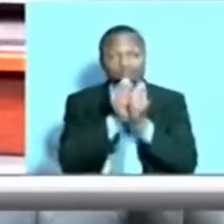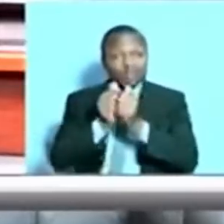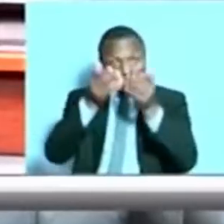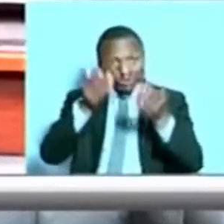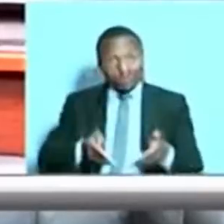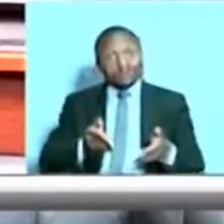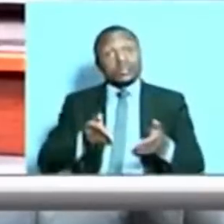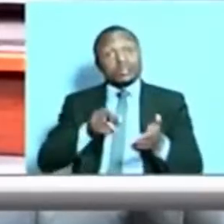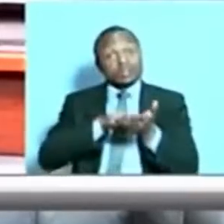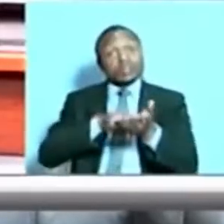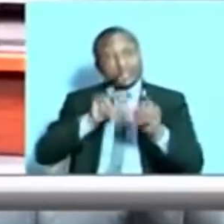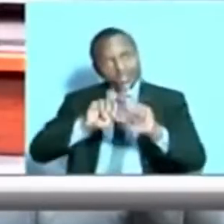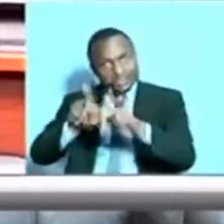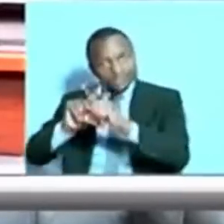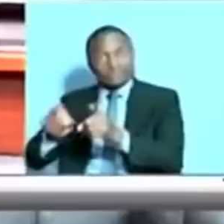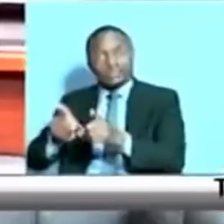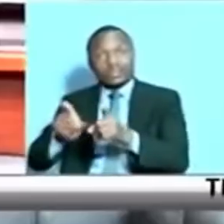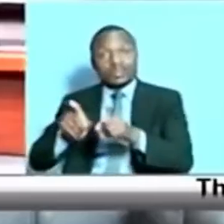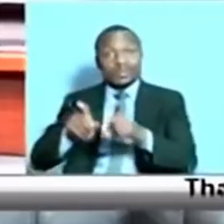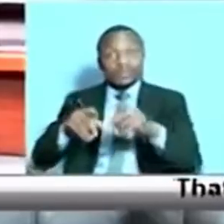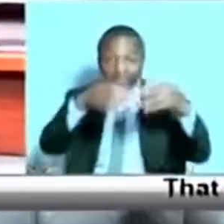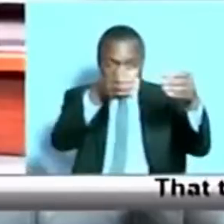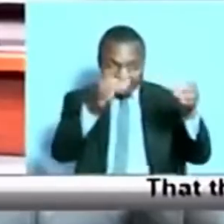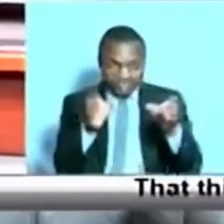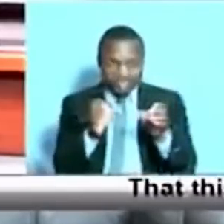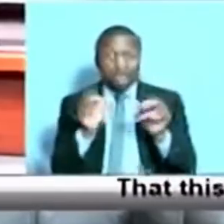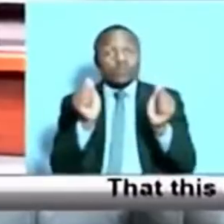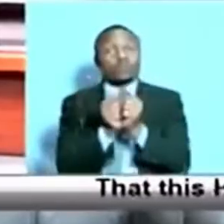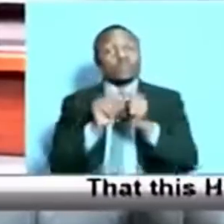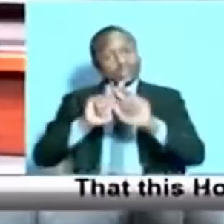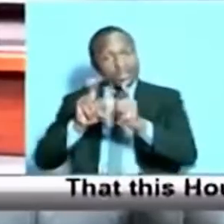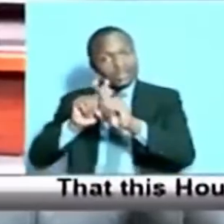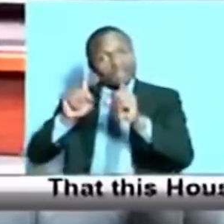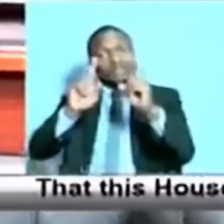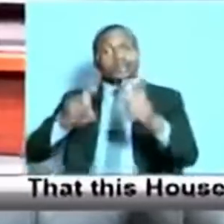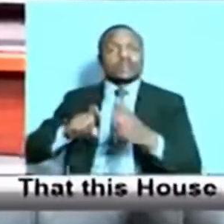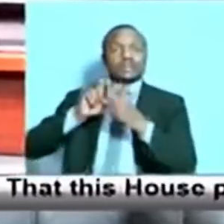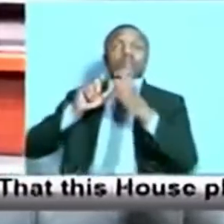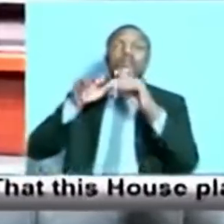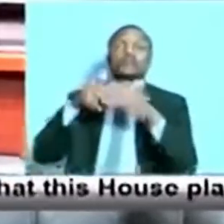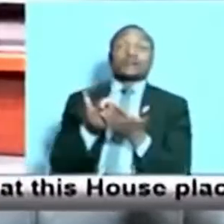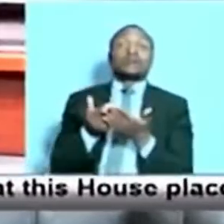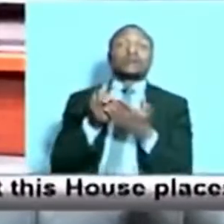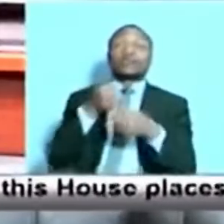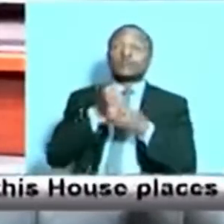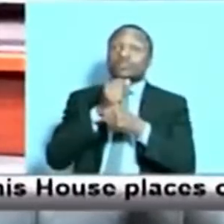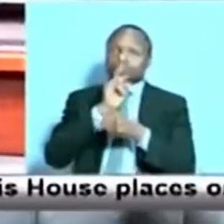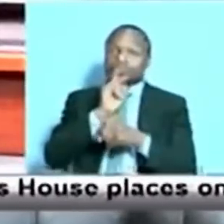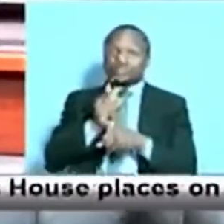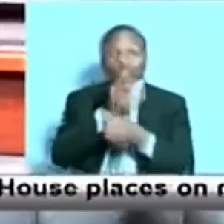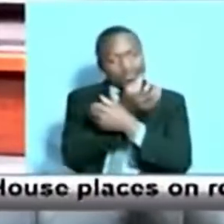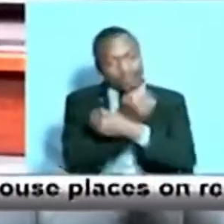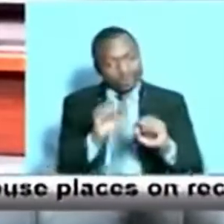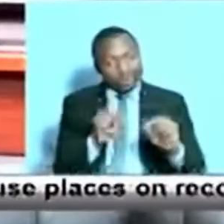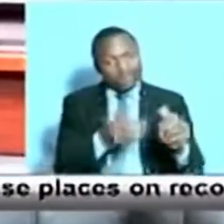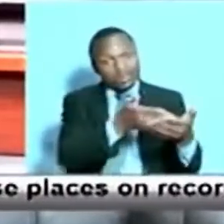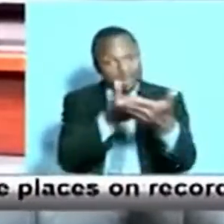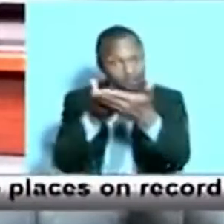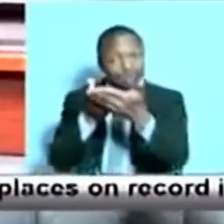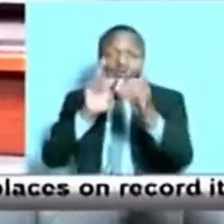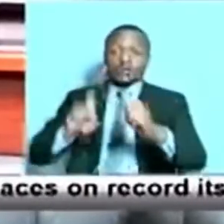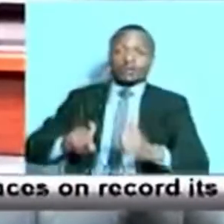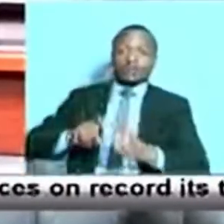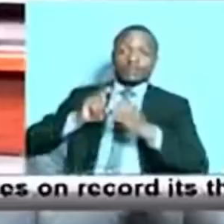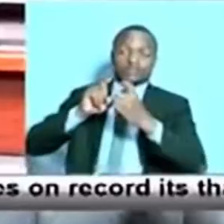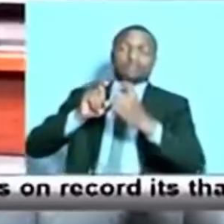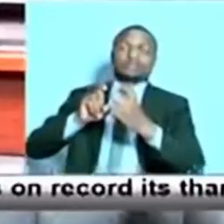various constituencies with a lot of, Madam Speaker, challenges. How then are we going to ensure that we resolve those challenges, we